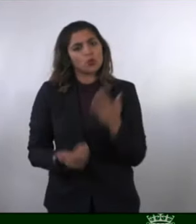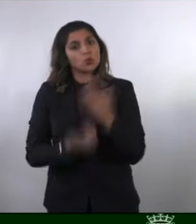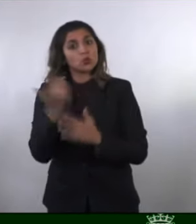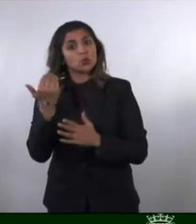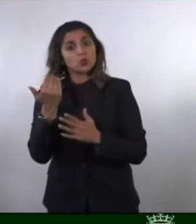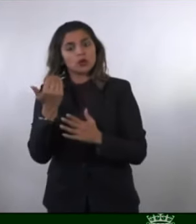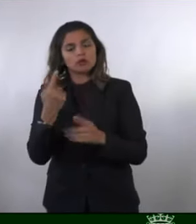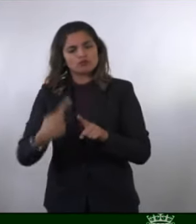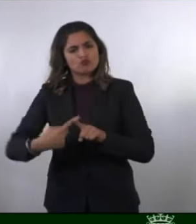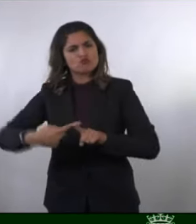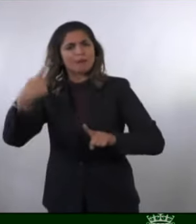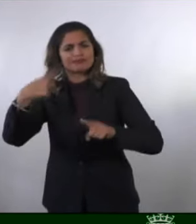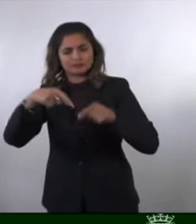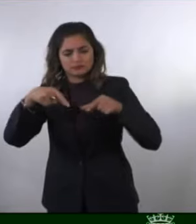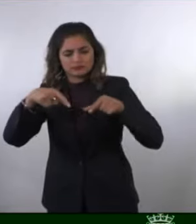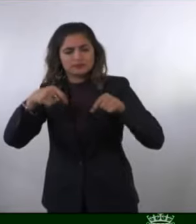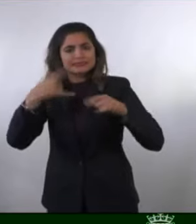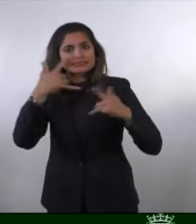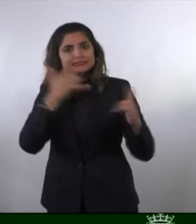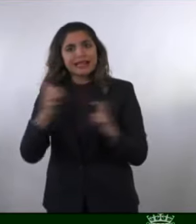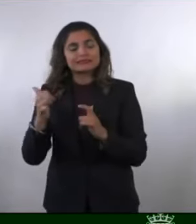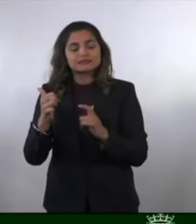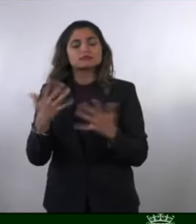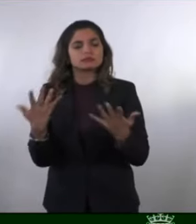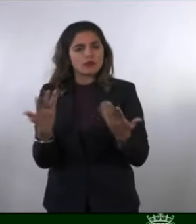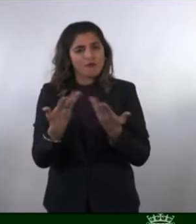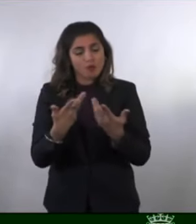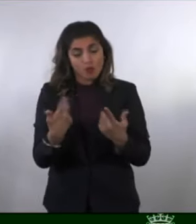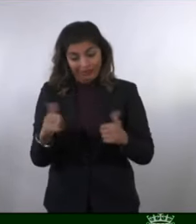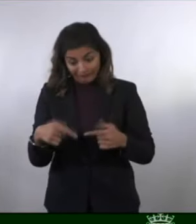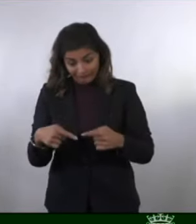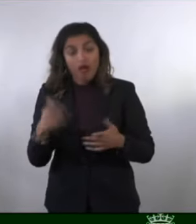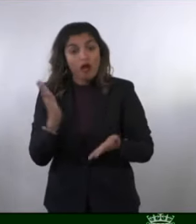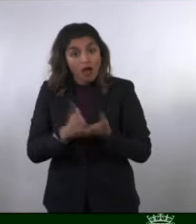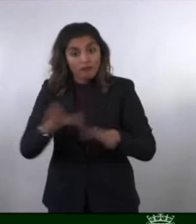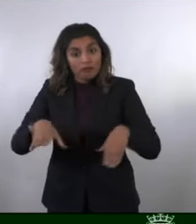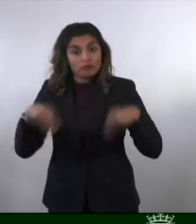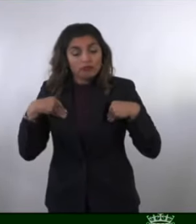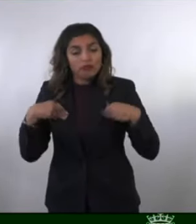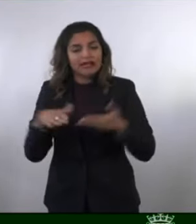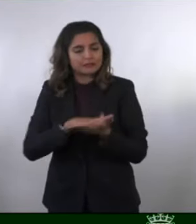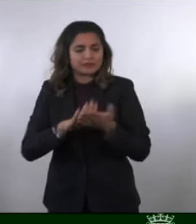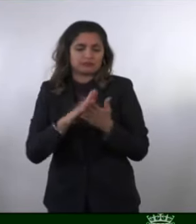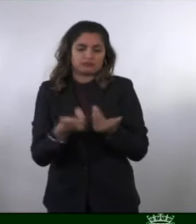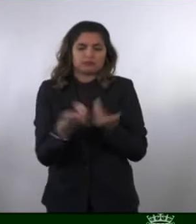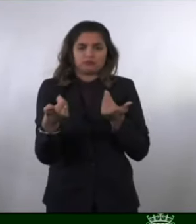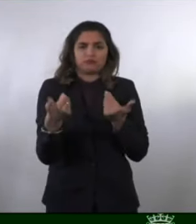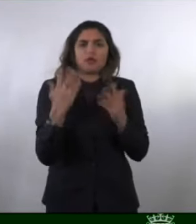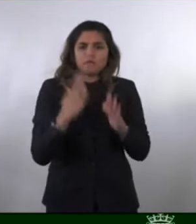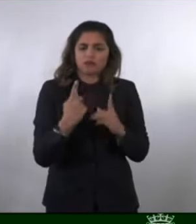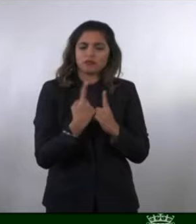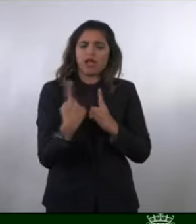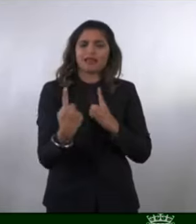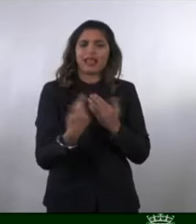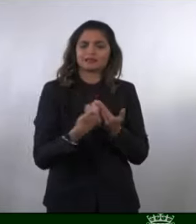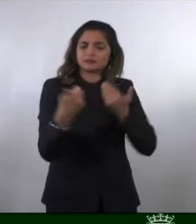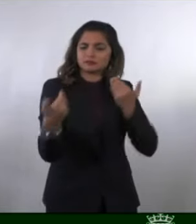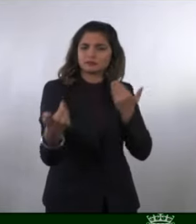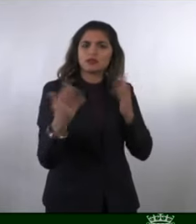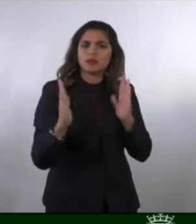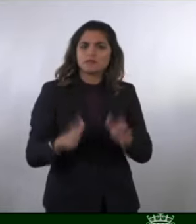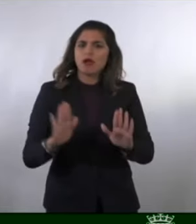isolate, there is the prospect of using lateral flow tests, as I said,